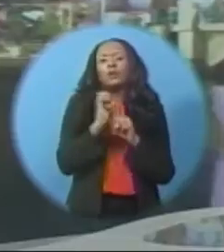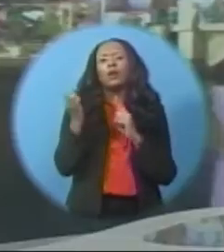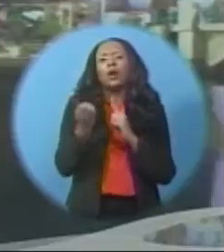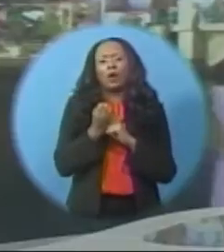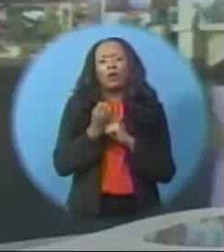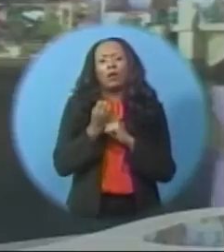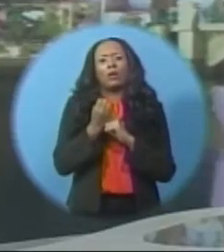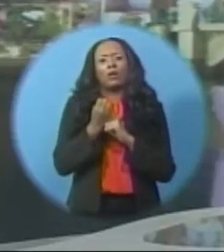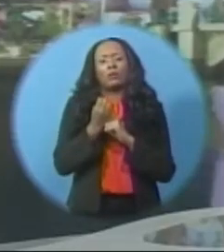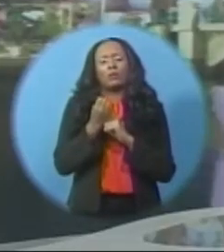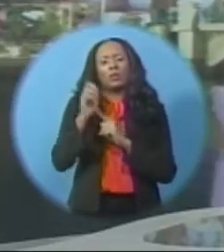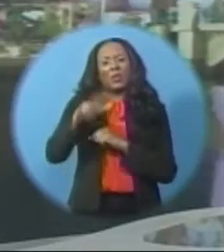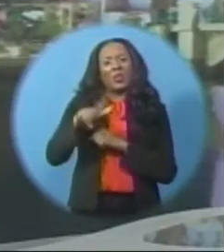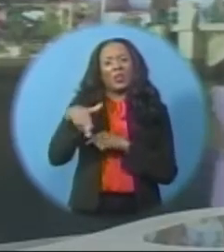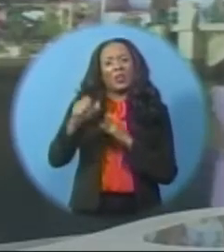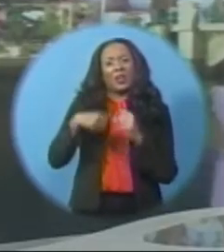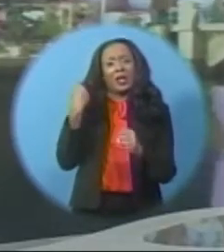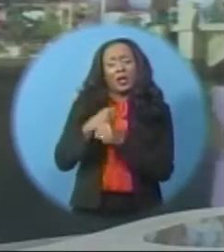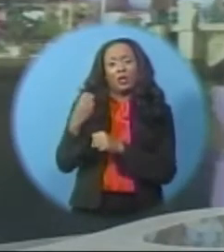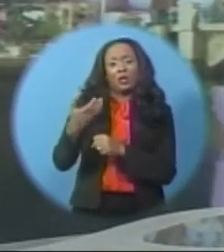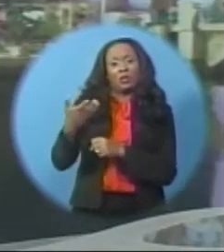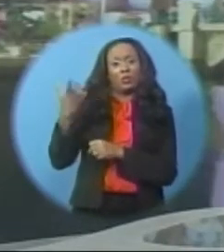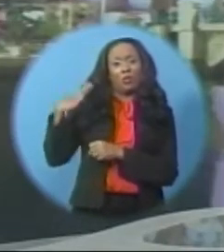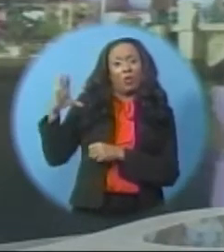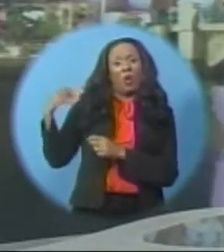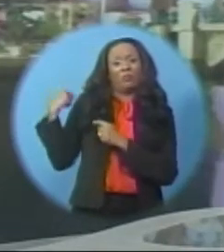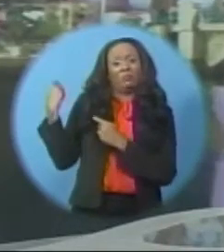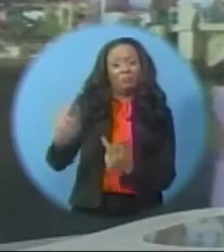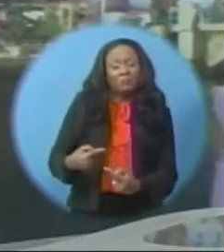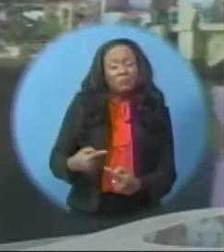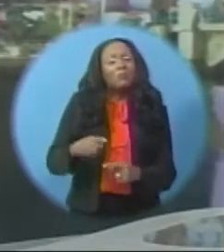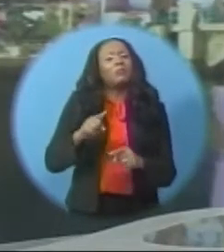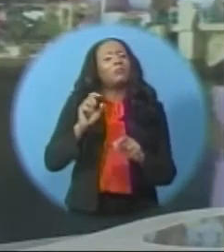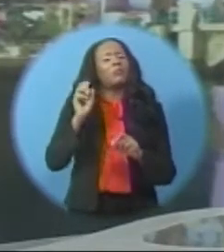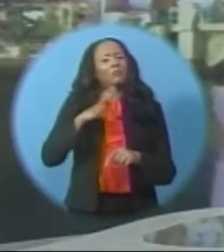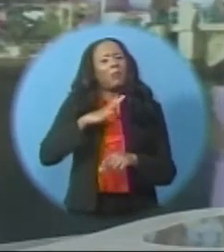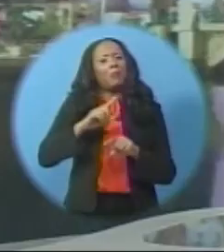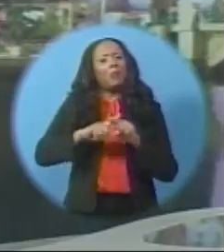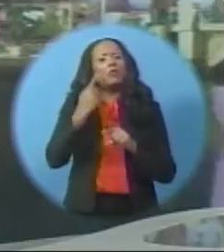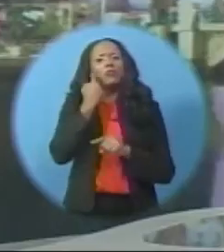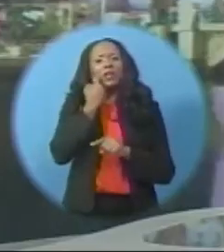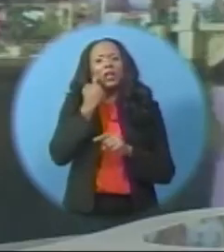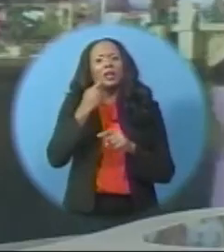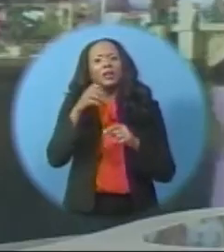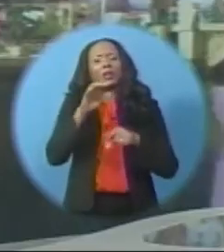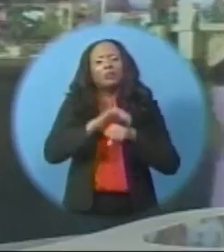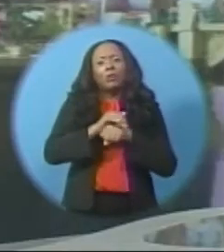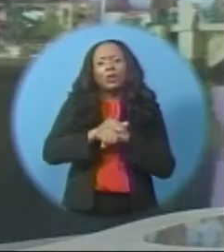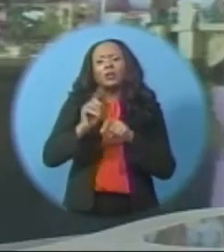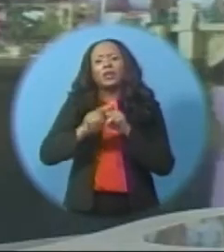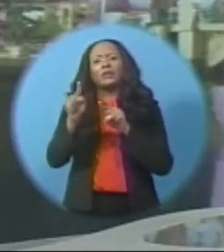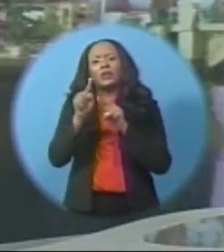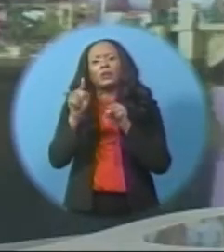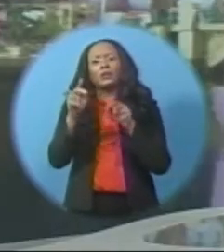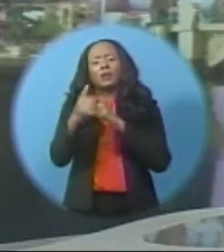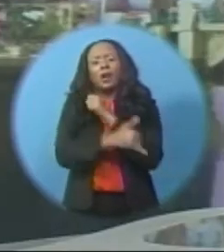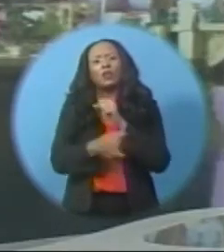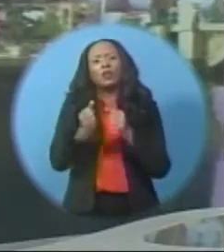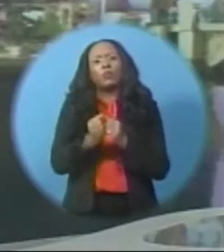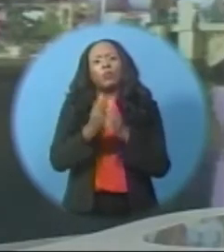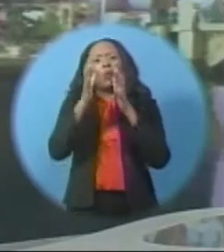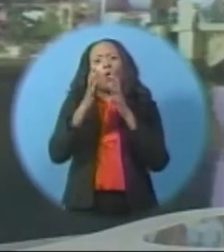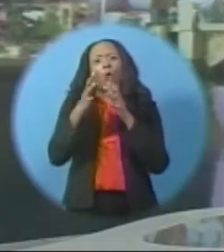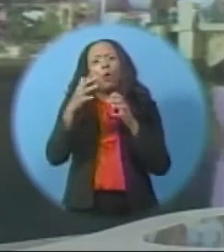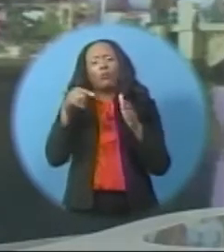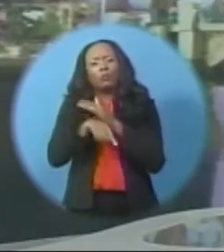33 years ago, recent acts of violence in Manchester and London are grisly reminders of the volatility of our times.